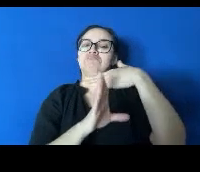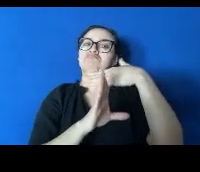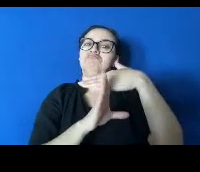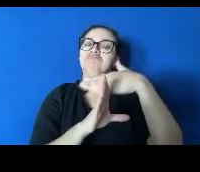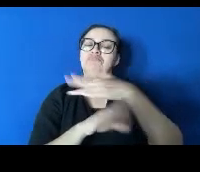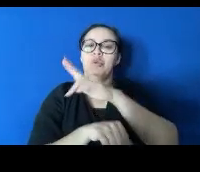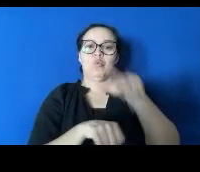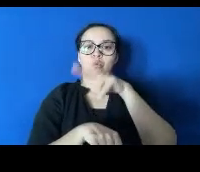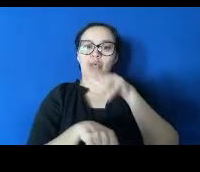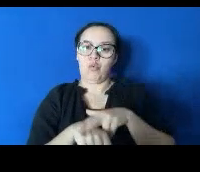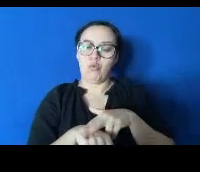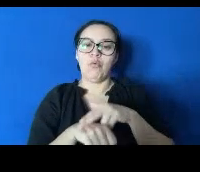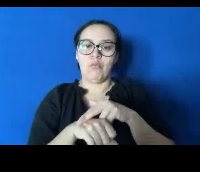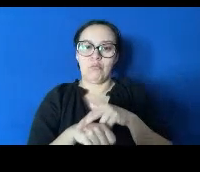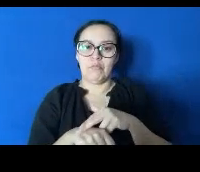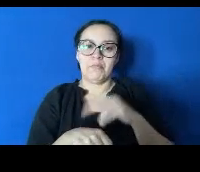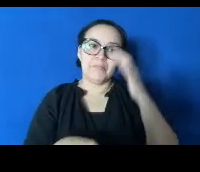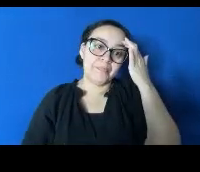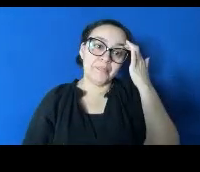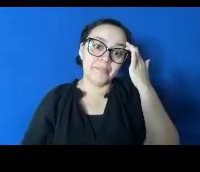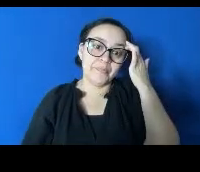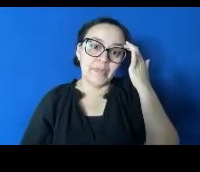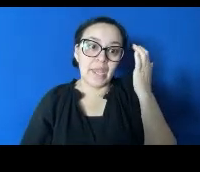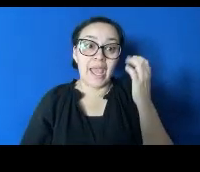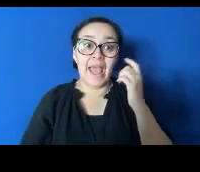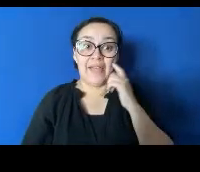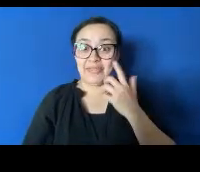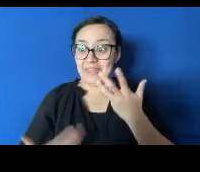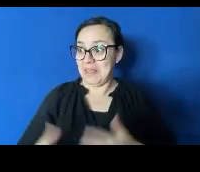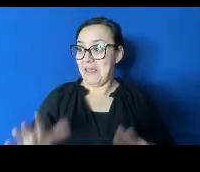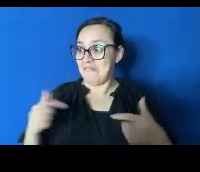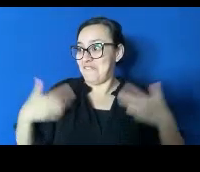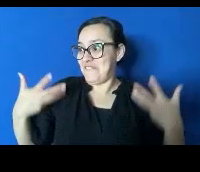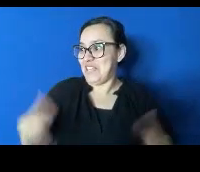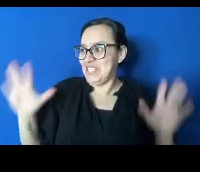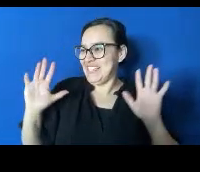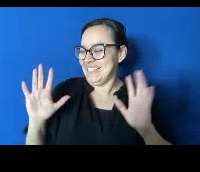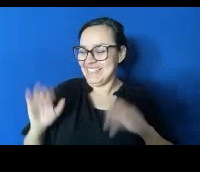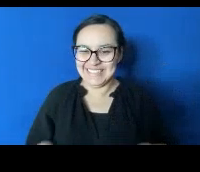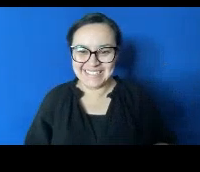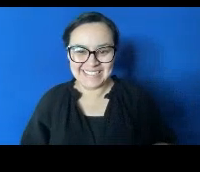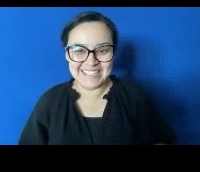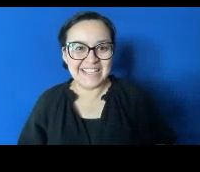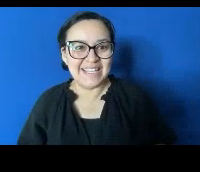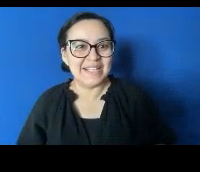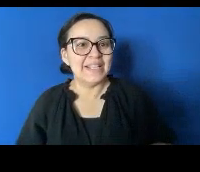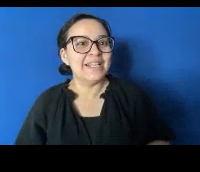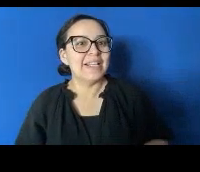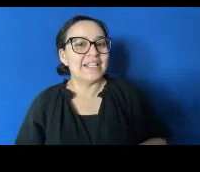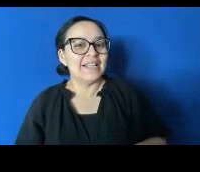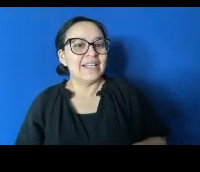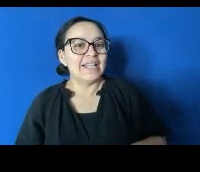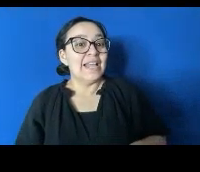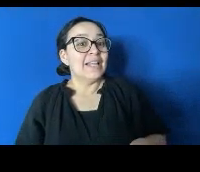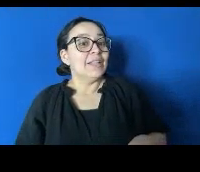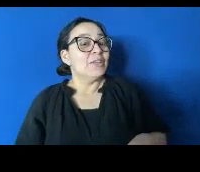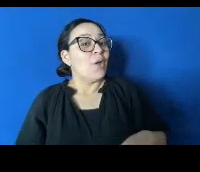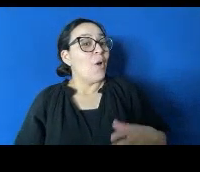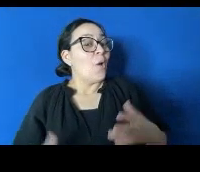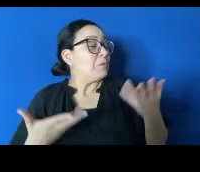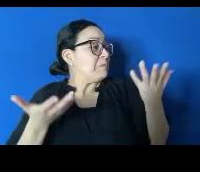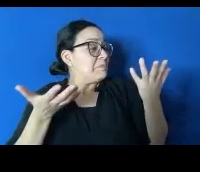climatic normals throughout the stations we have in Puerto Rico, and those we finish with our 20 minutes.